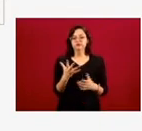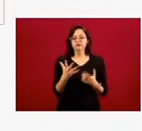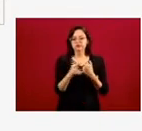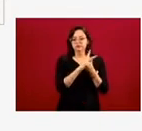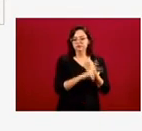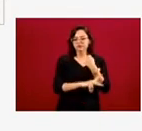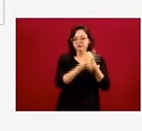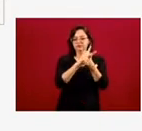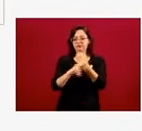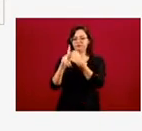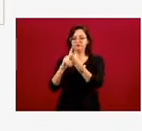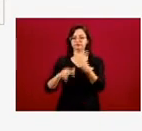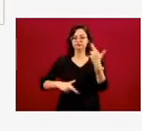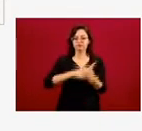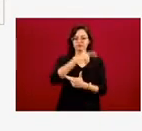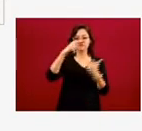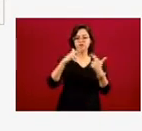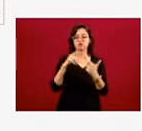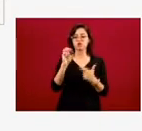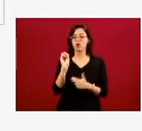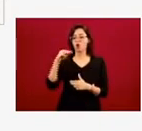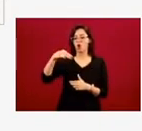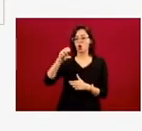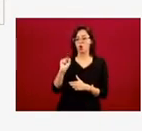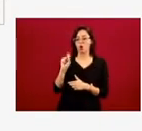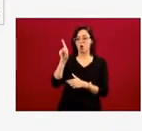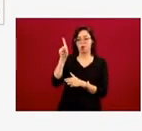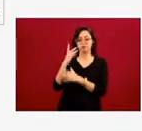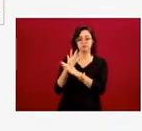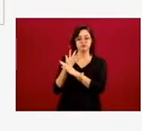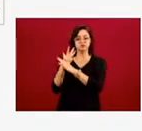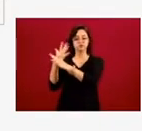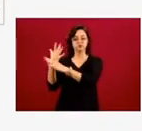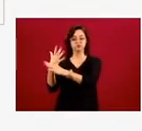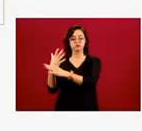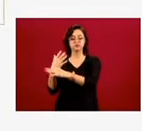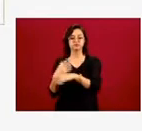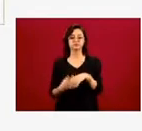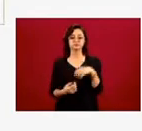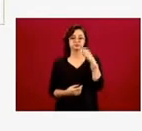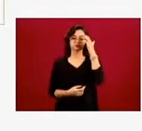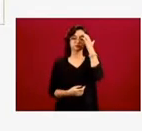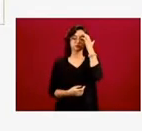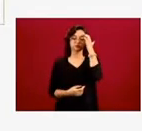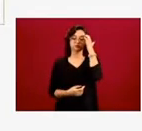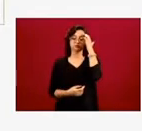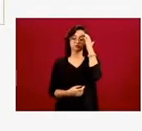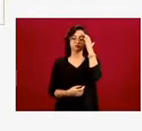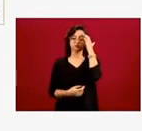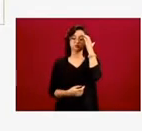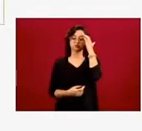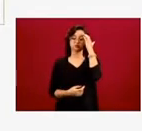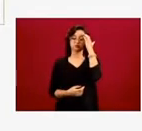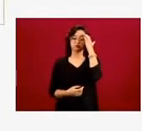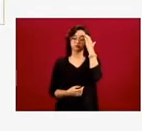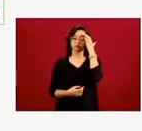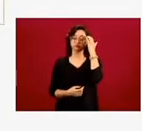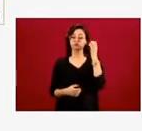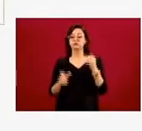As you can see, we can observe different regions as they are organized by the World Health Organization, and